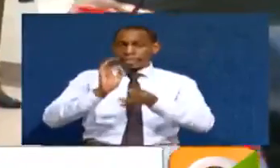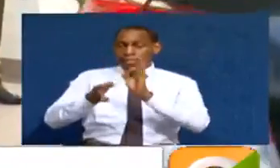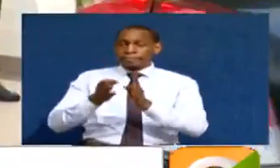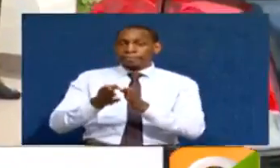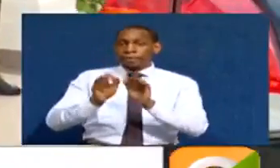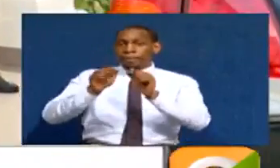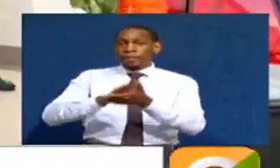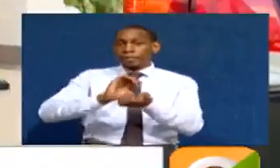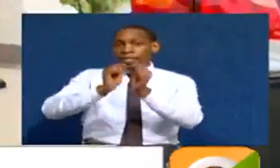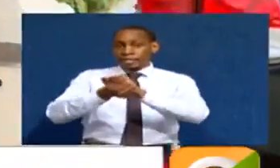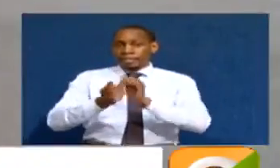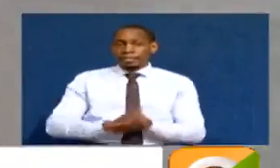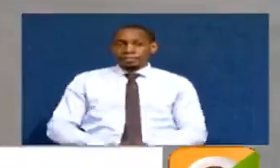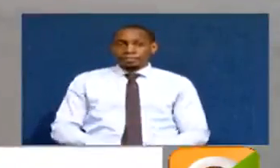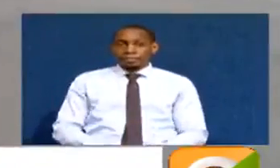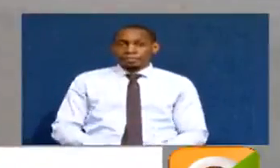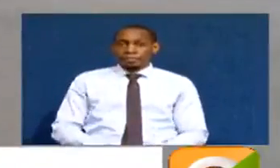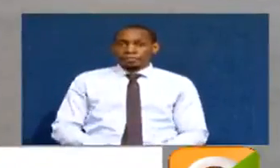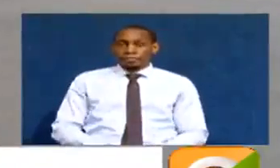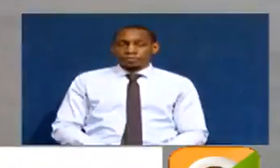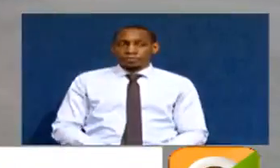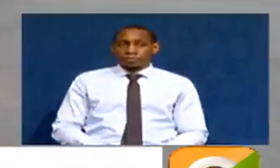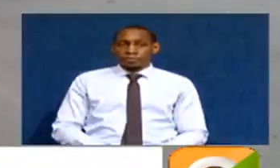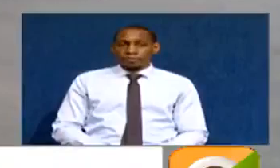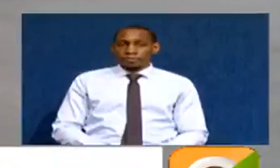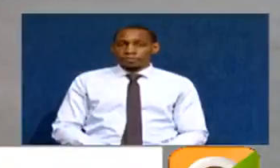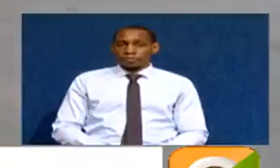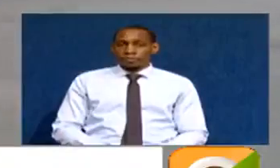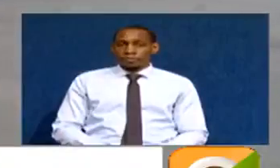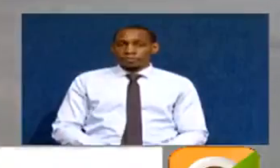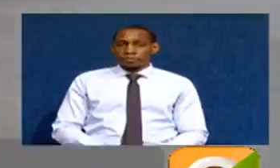decision will be revisited. Hassan Mugambi, Citizen TV.